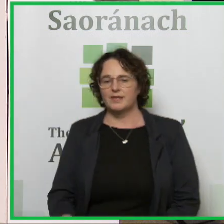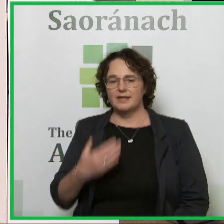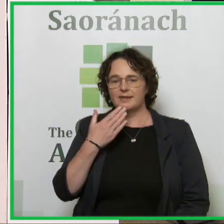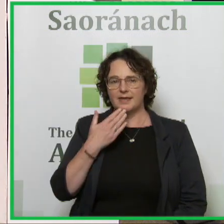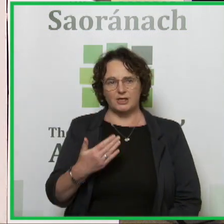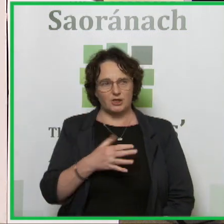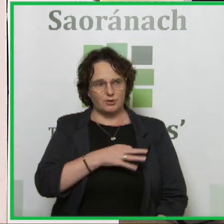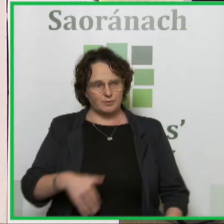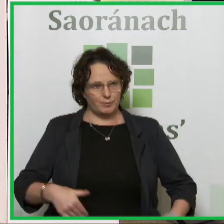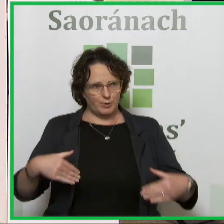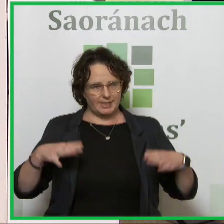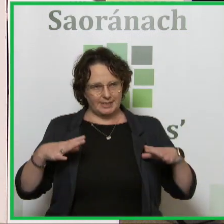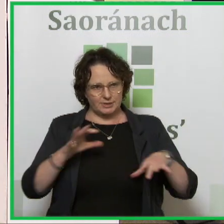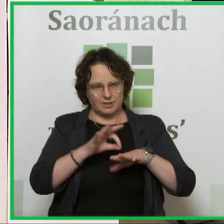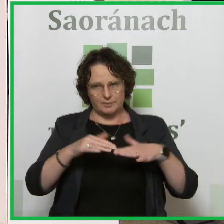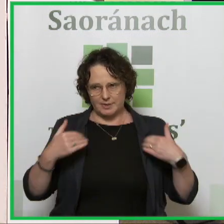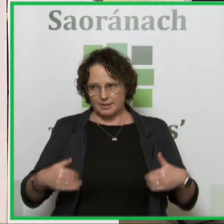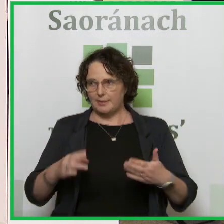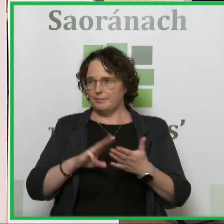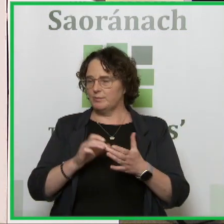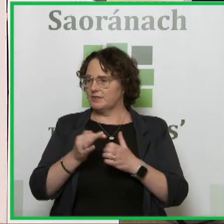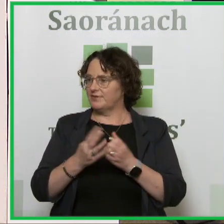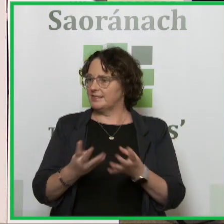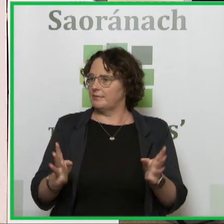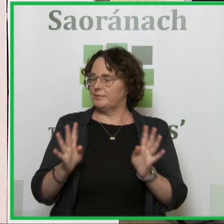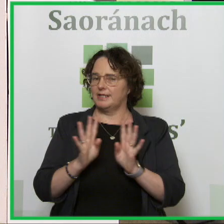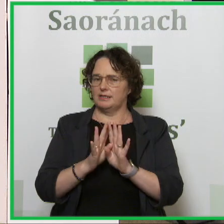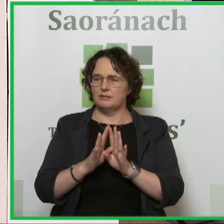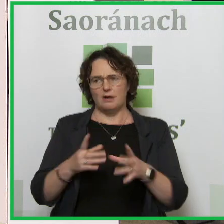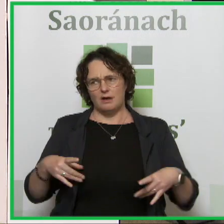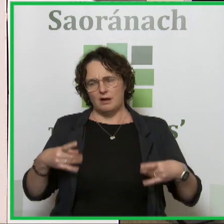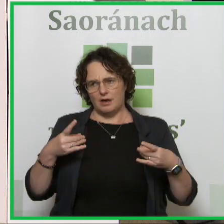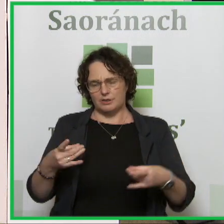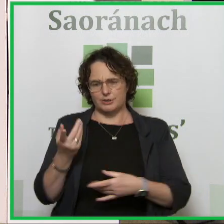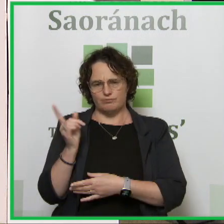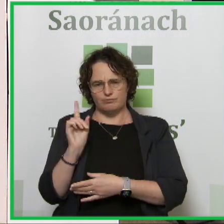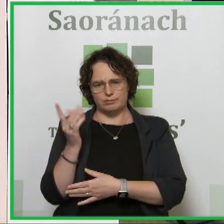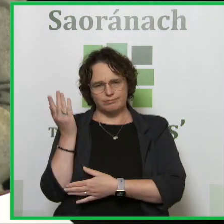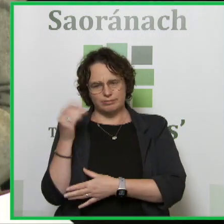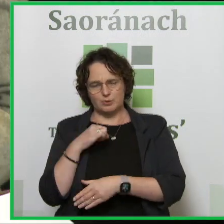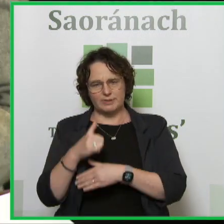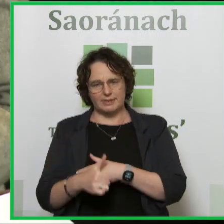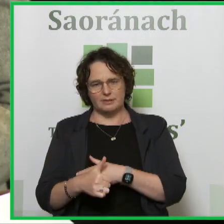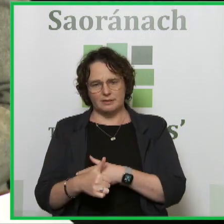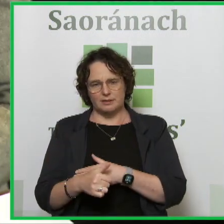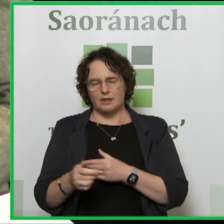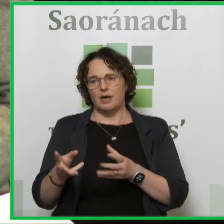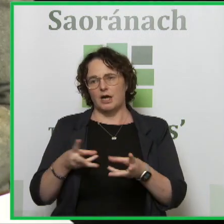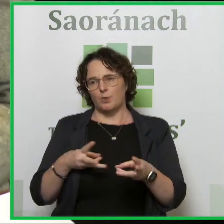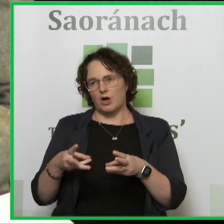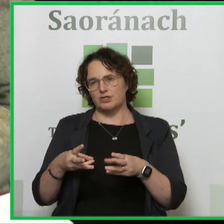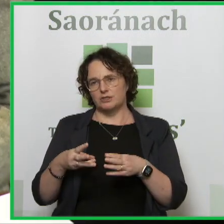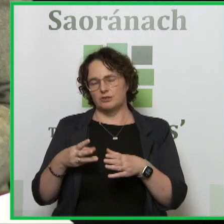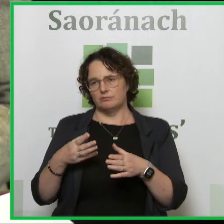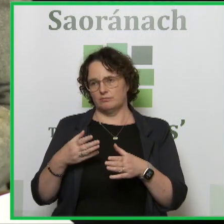Assembly. It's an honour to have been asked to present to you this morning. I've worked just under 20 years